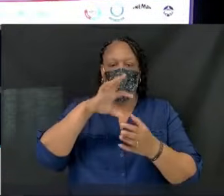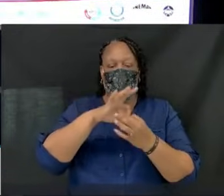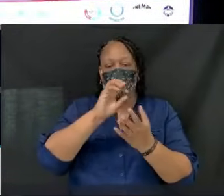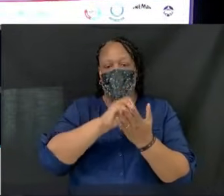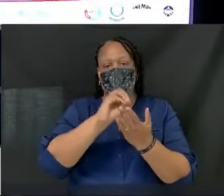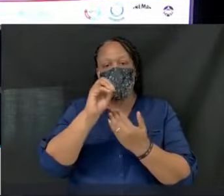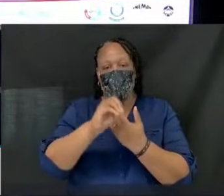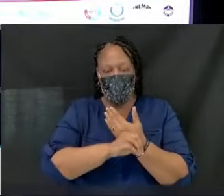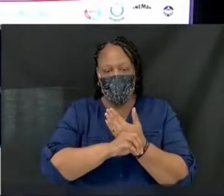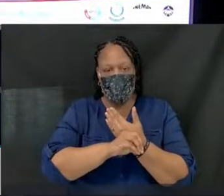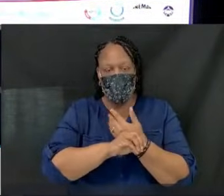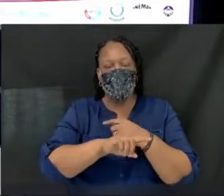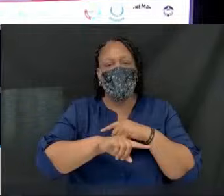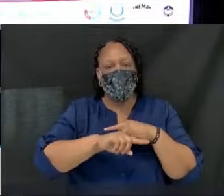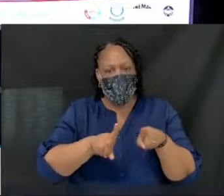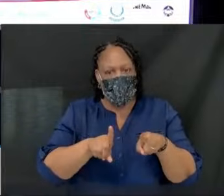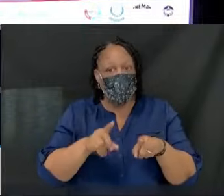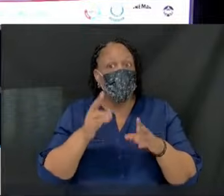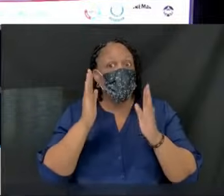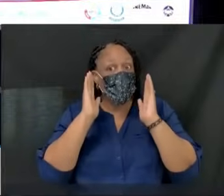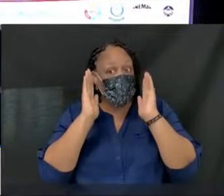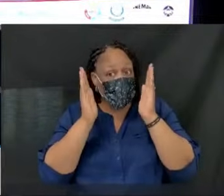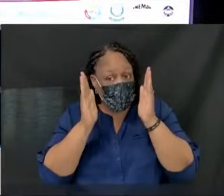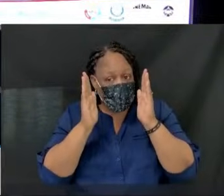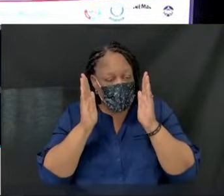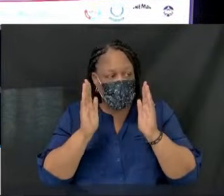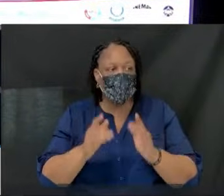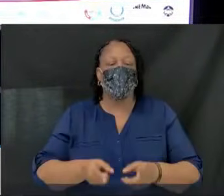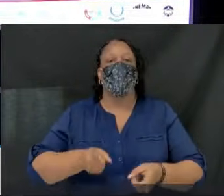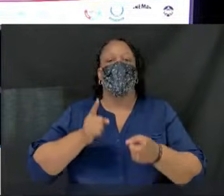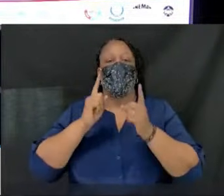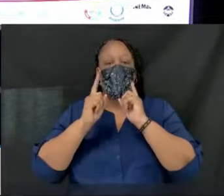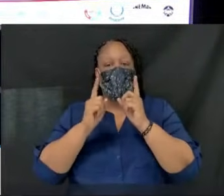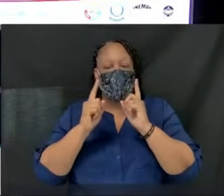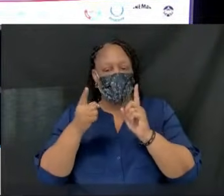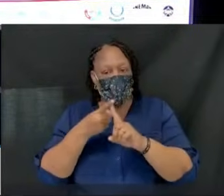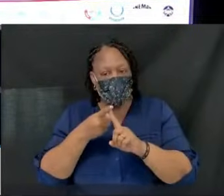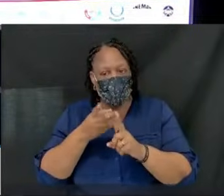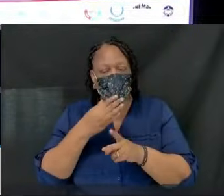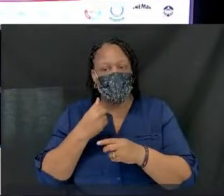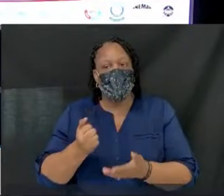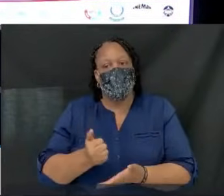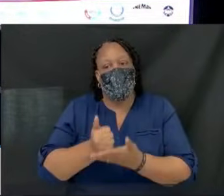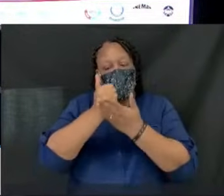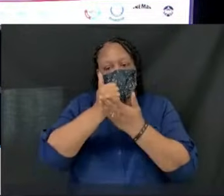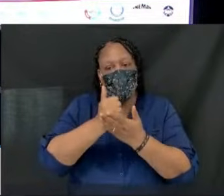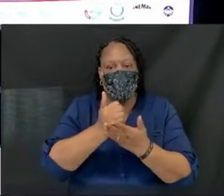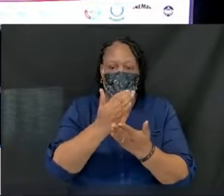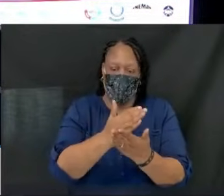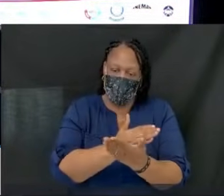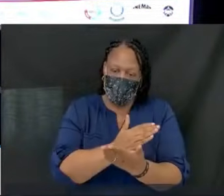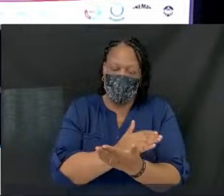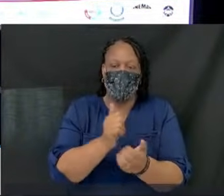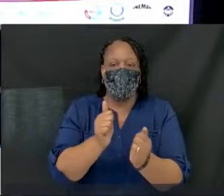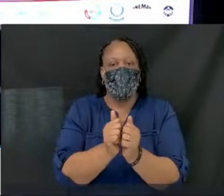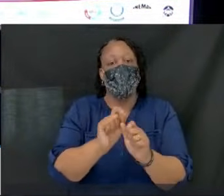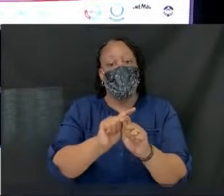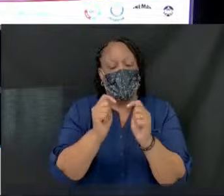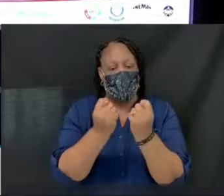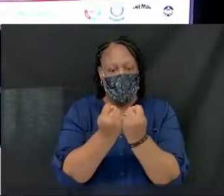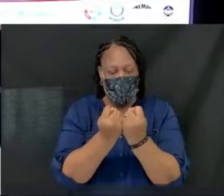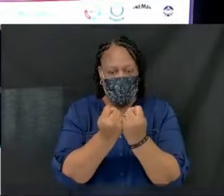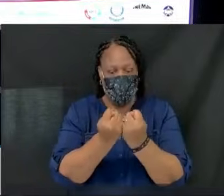much in touch with the team virtually. During her absence,